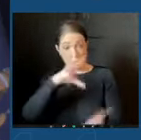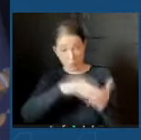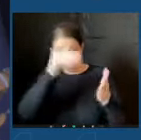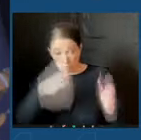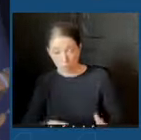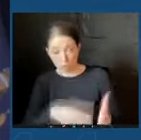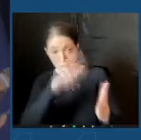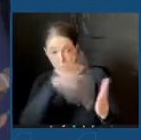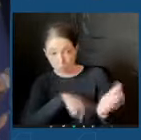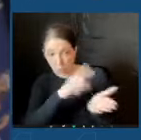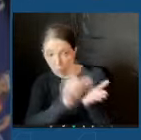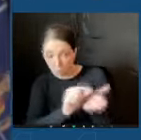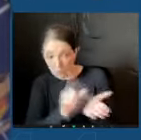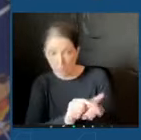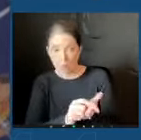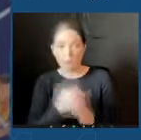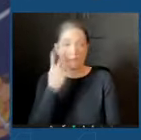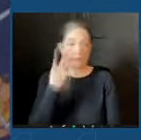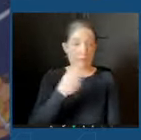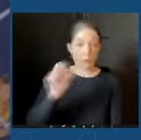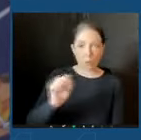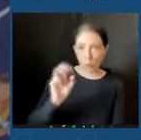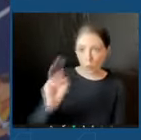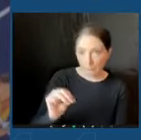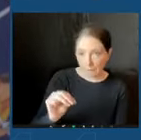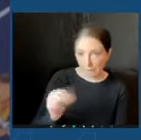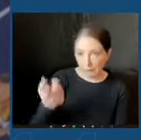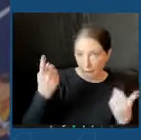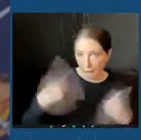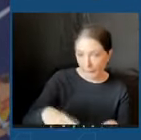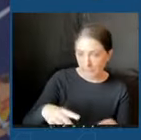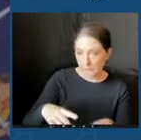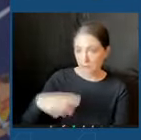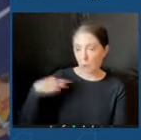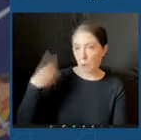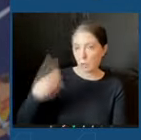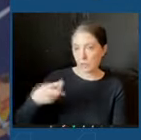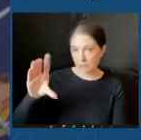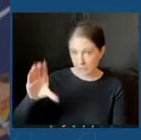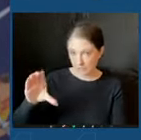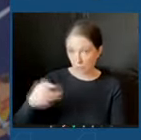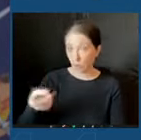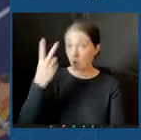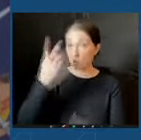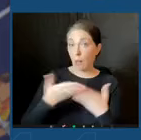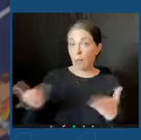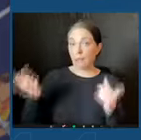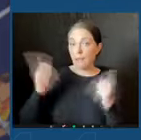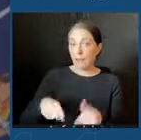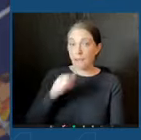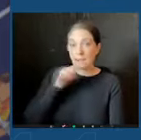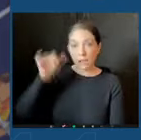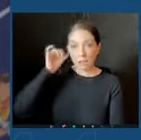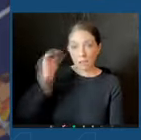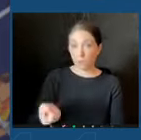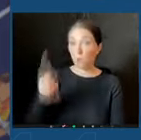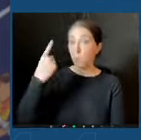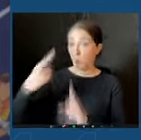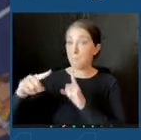papers, you're seeing social media accounts of what happened in Washington. Two things happened in Washington yesterday. One very